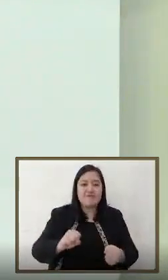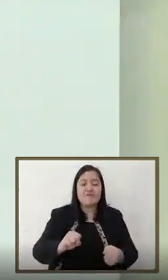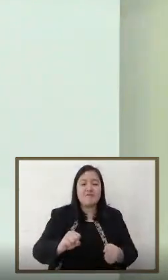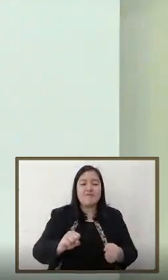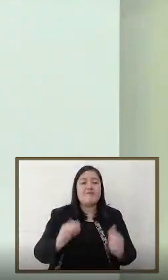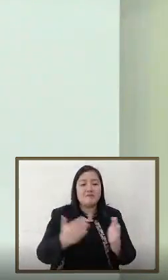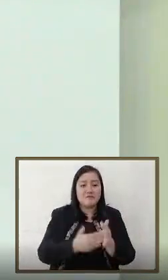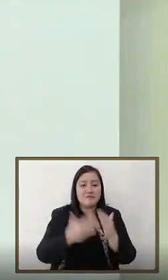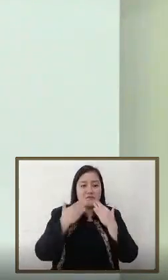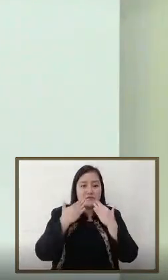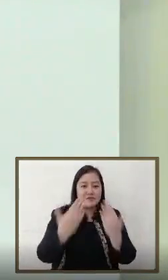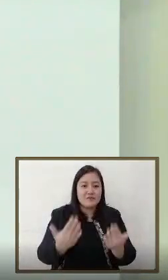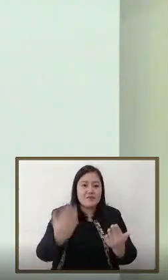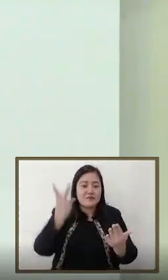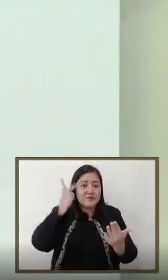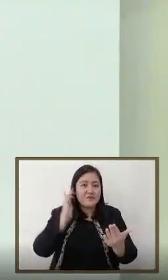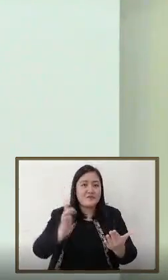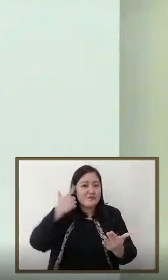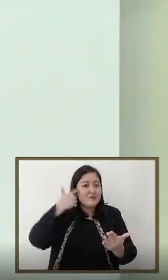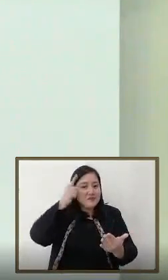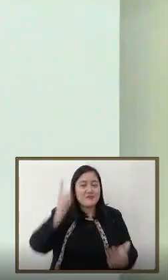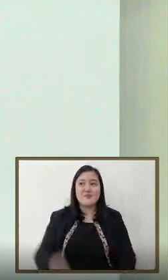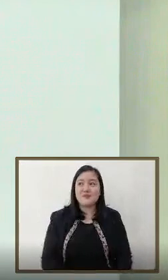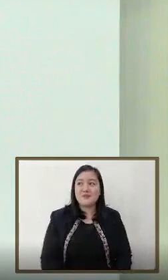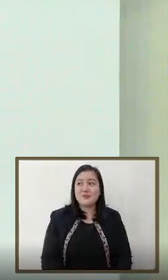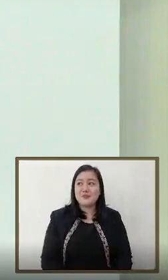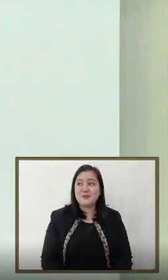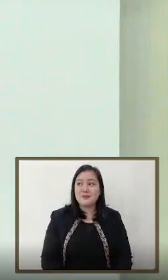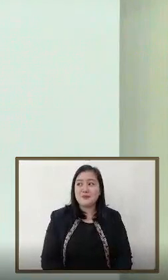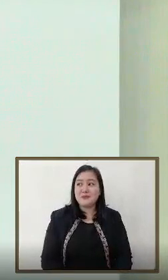for tirelessly teaching us.